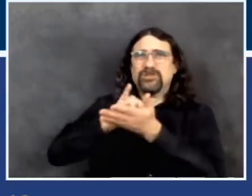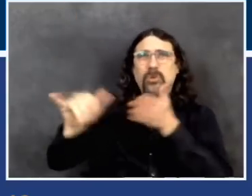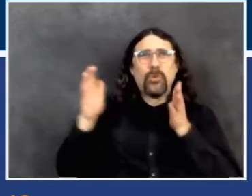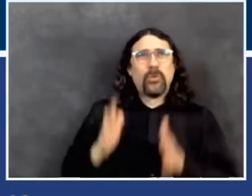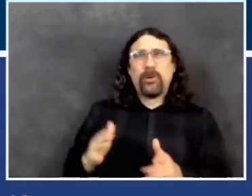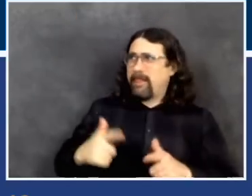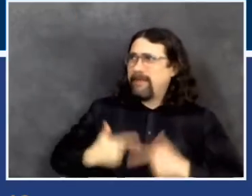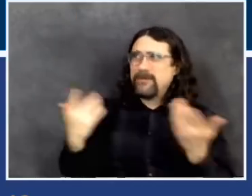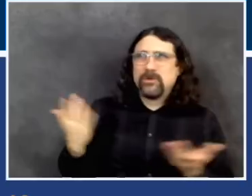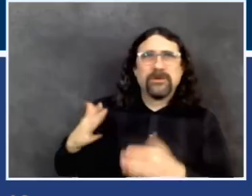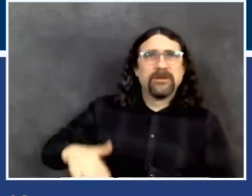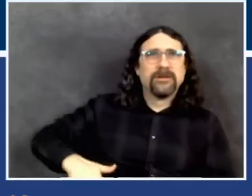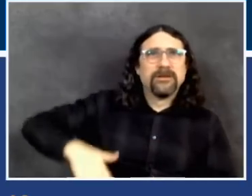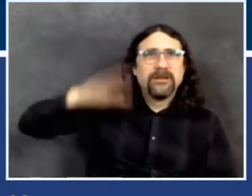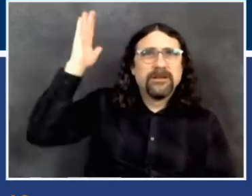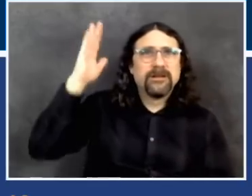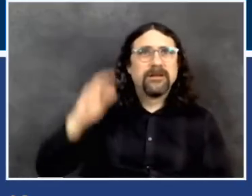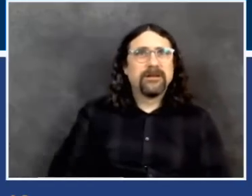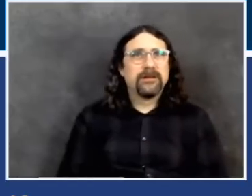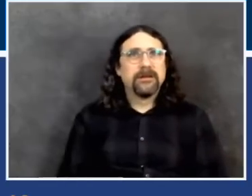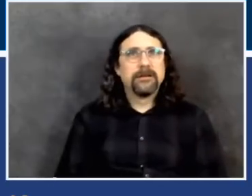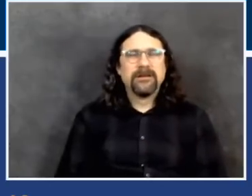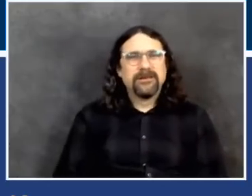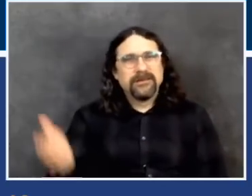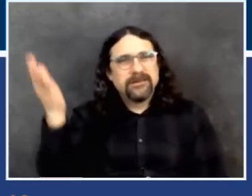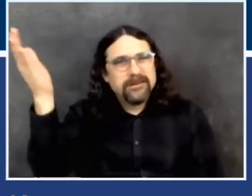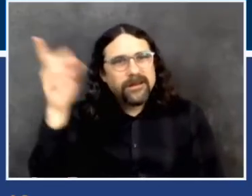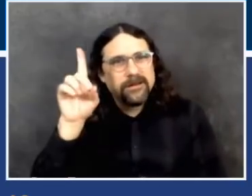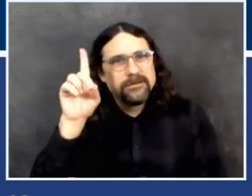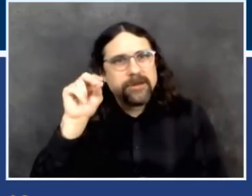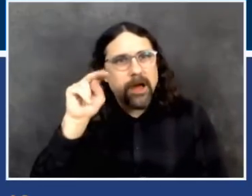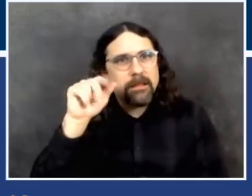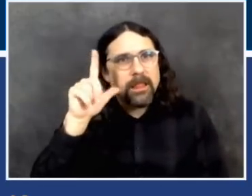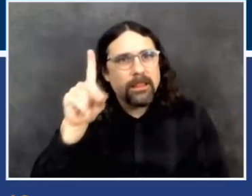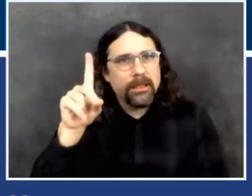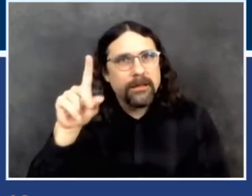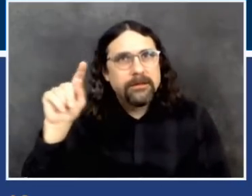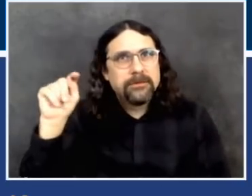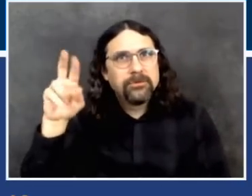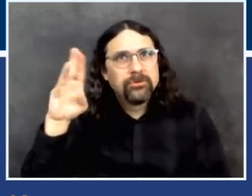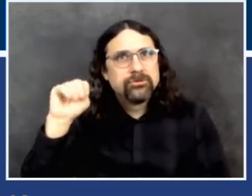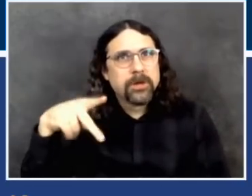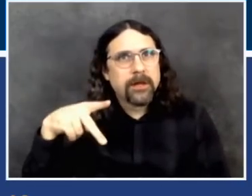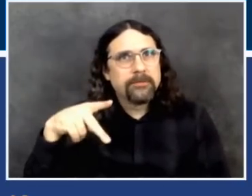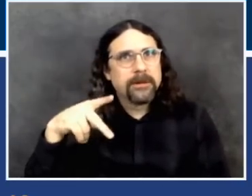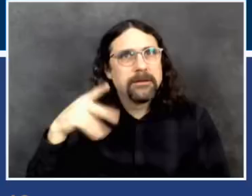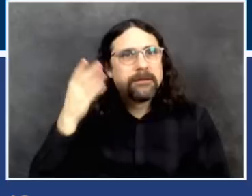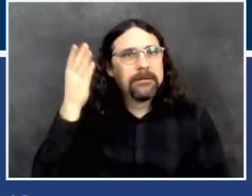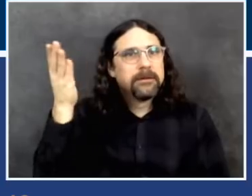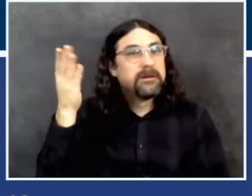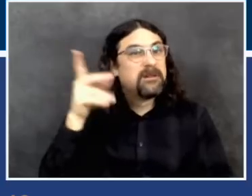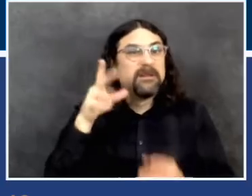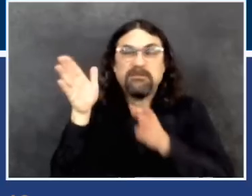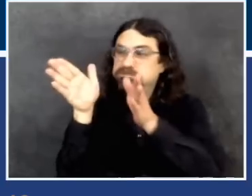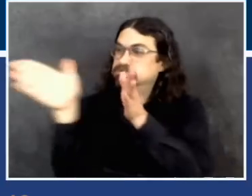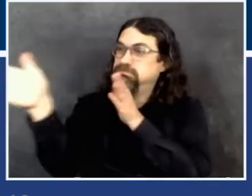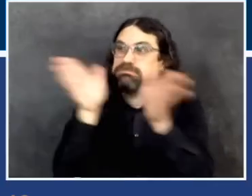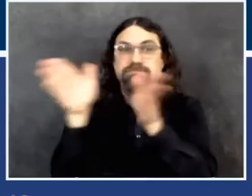to protect the very people who you grew up around, the very people who gave you every